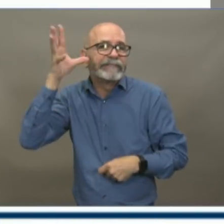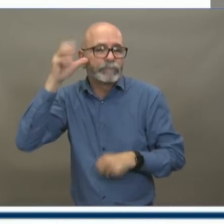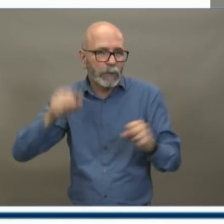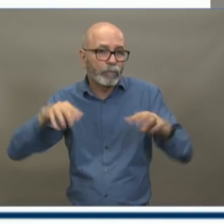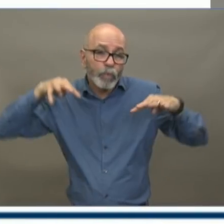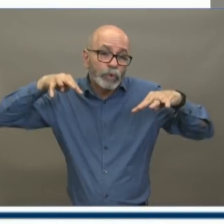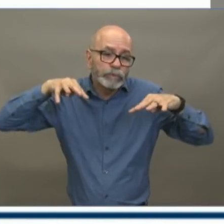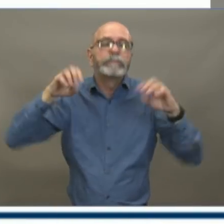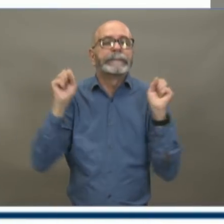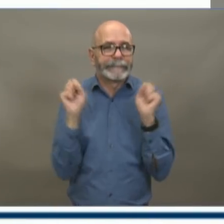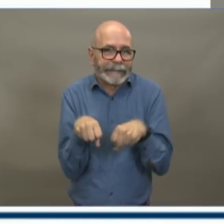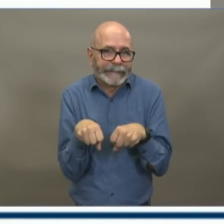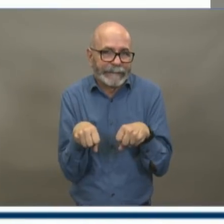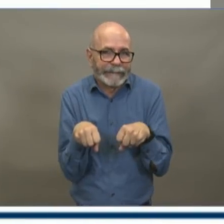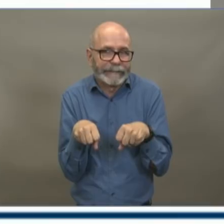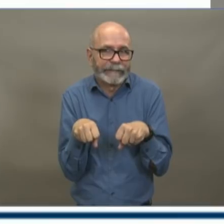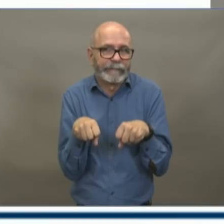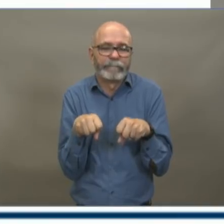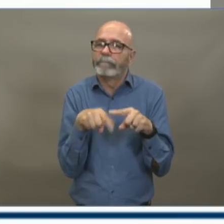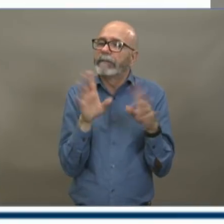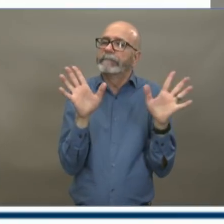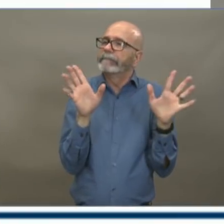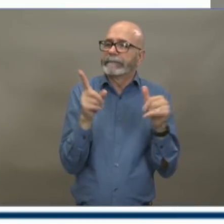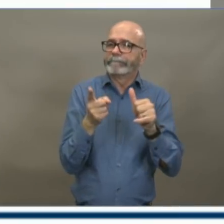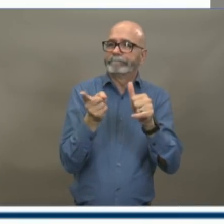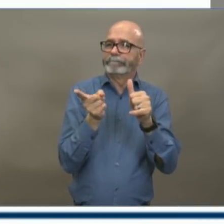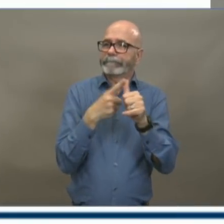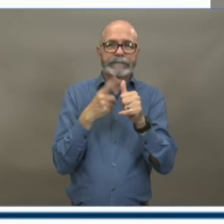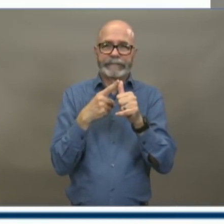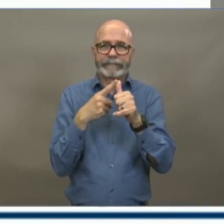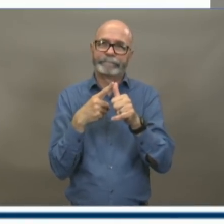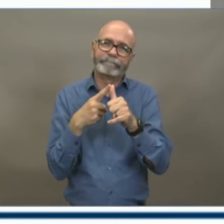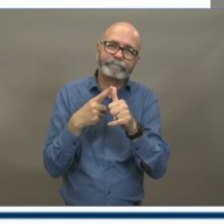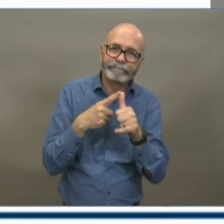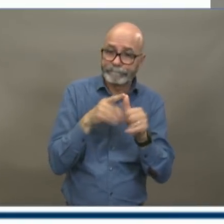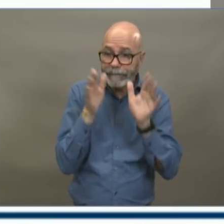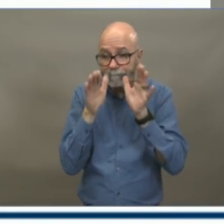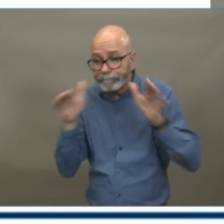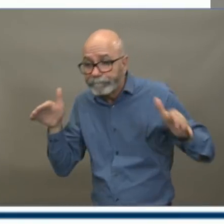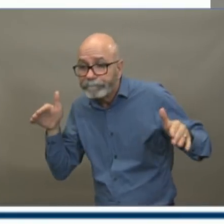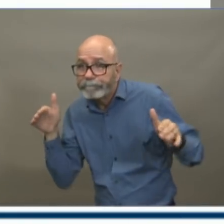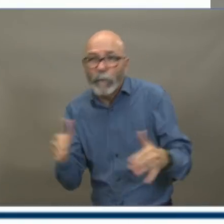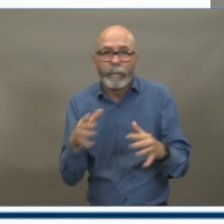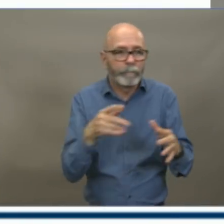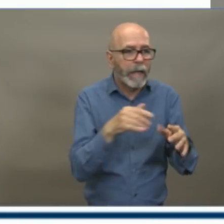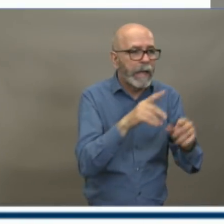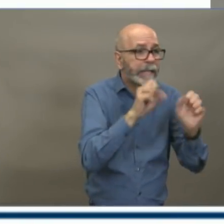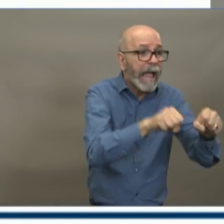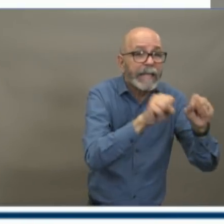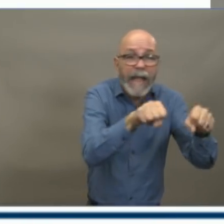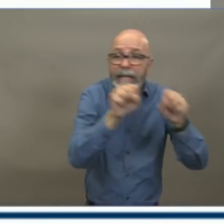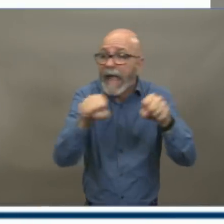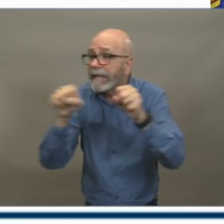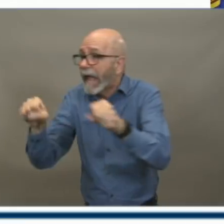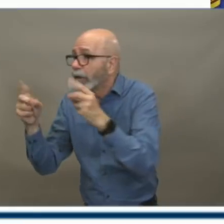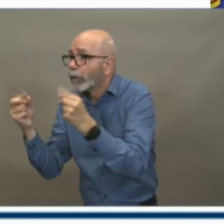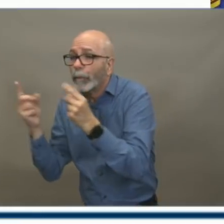week. Focus on what you can do in Nova Scotia compared to elsewhere, not what you can't yet do, please.